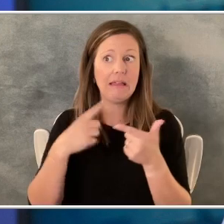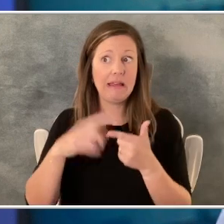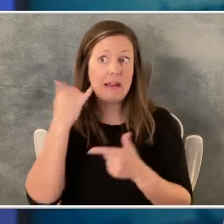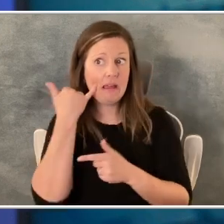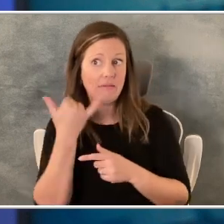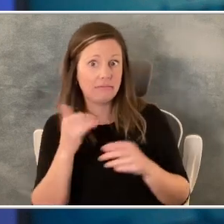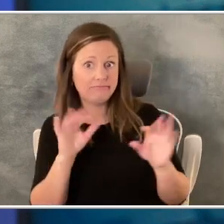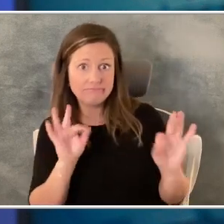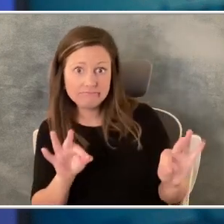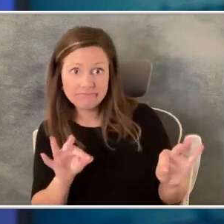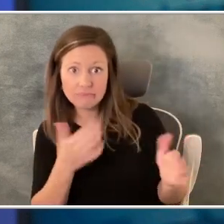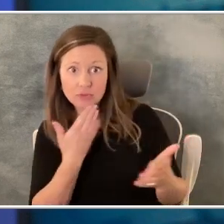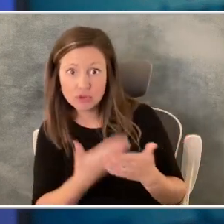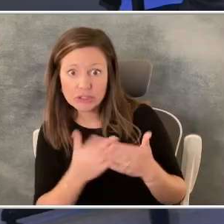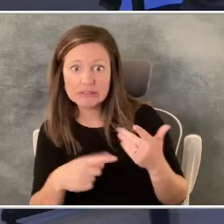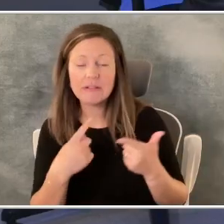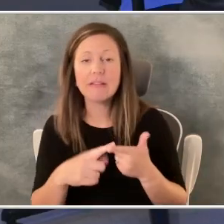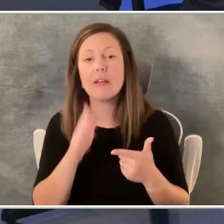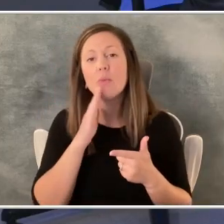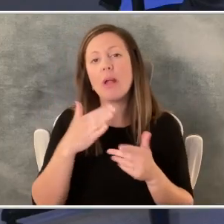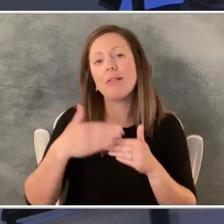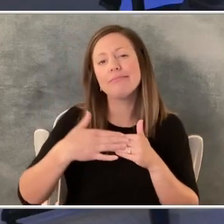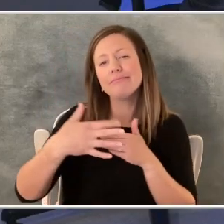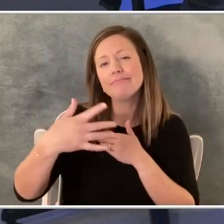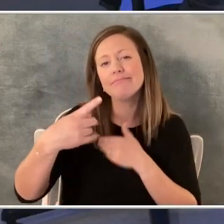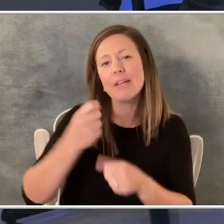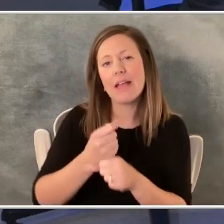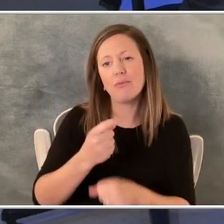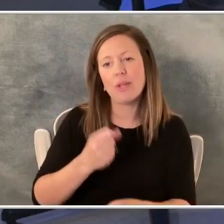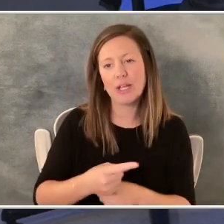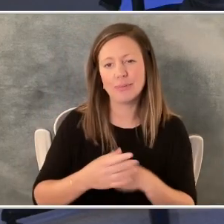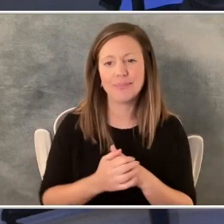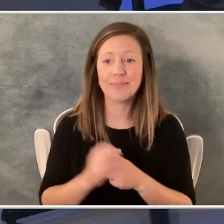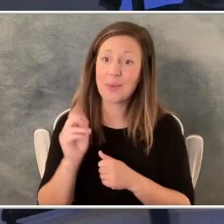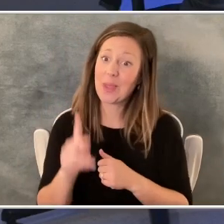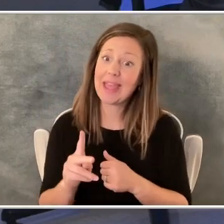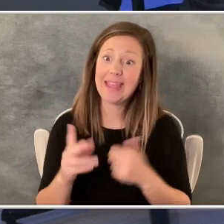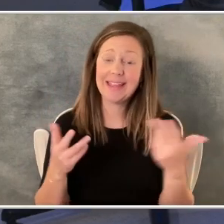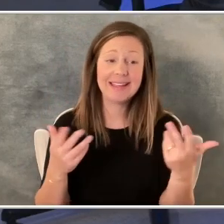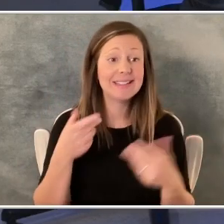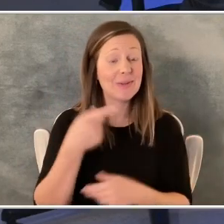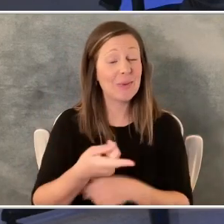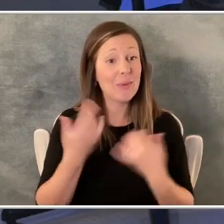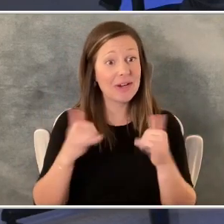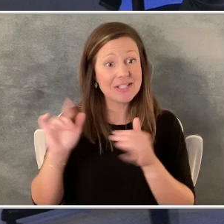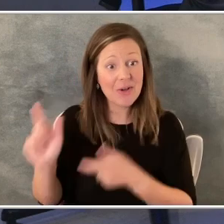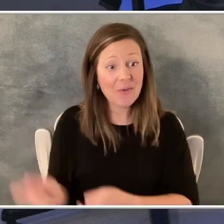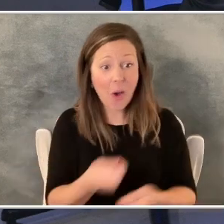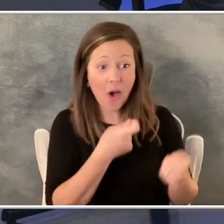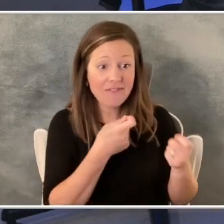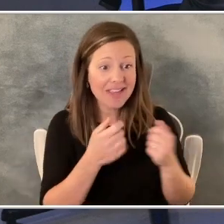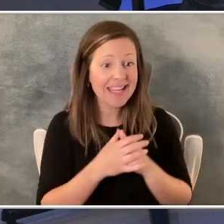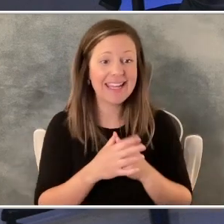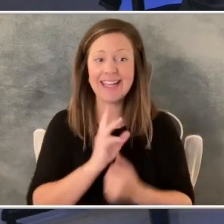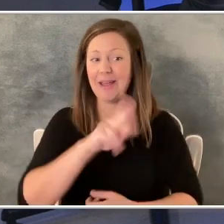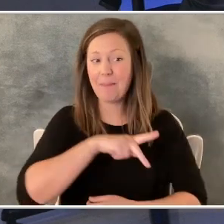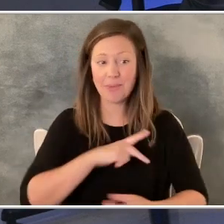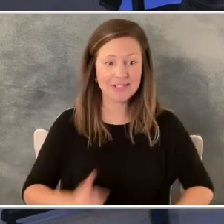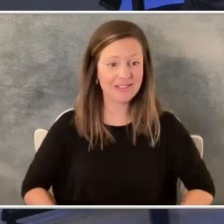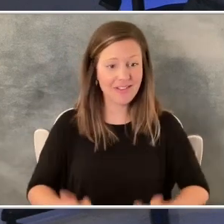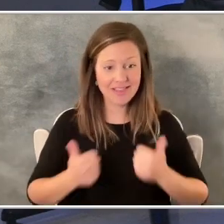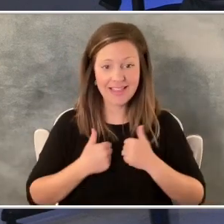spreading those out to about yearly. So that's how you're doing medically. Scott, you're hitting the golf course, you're doing well personally, and back to